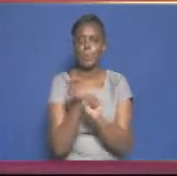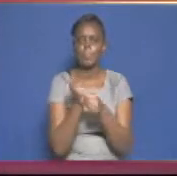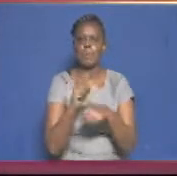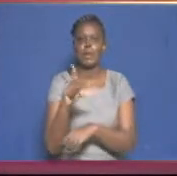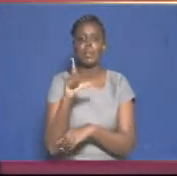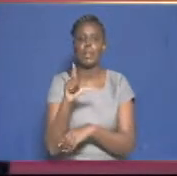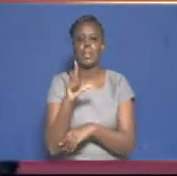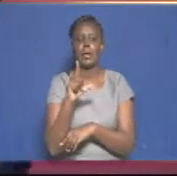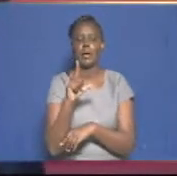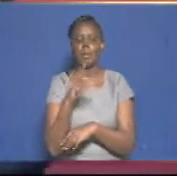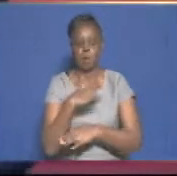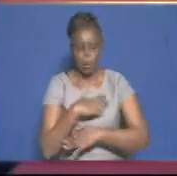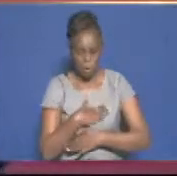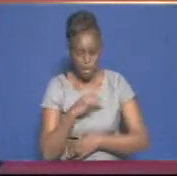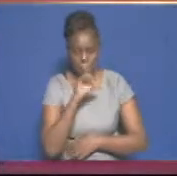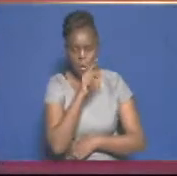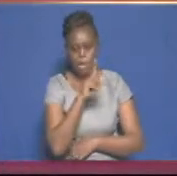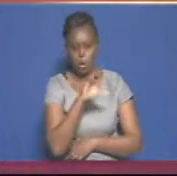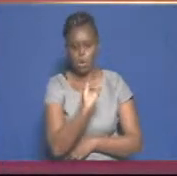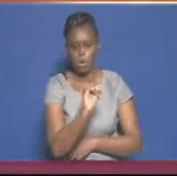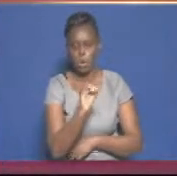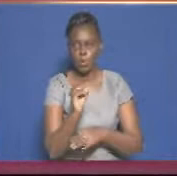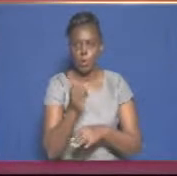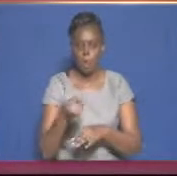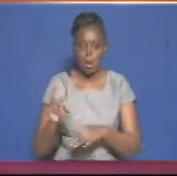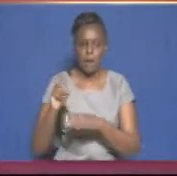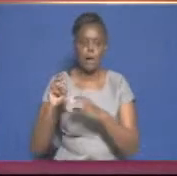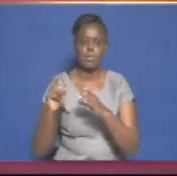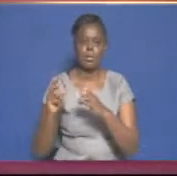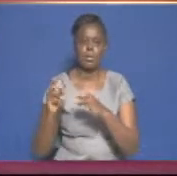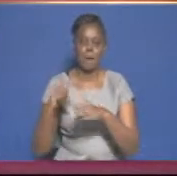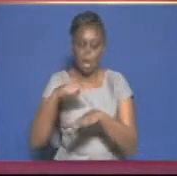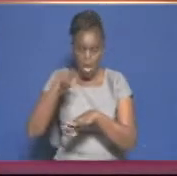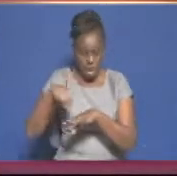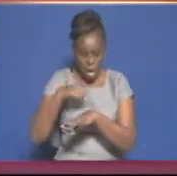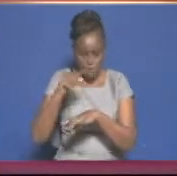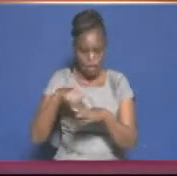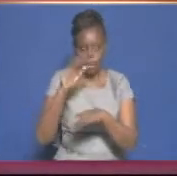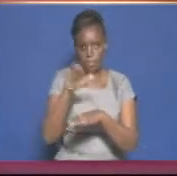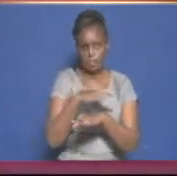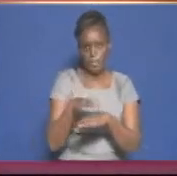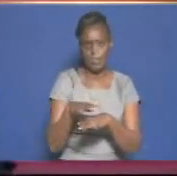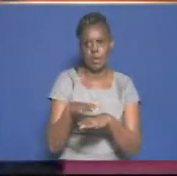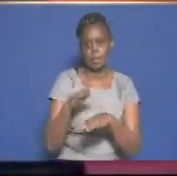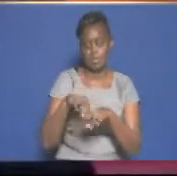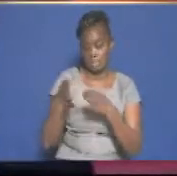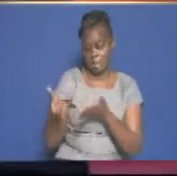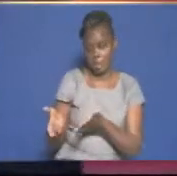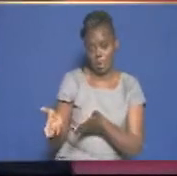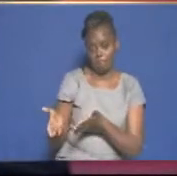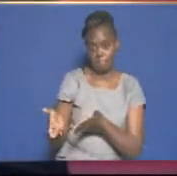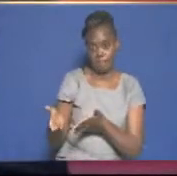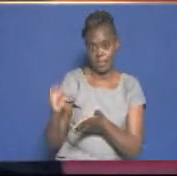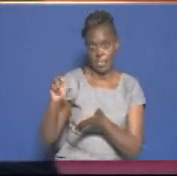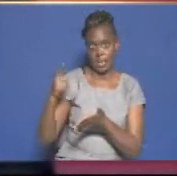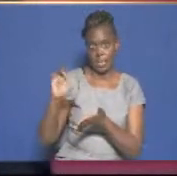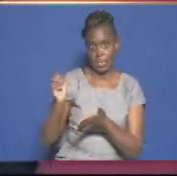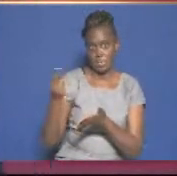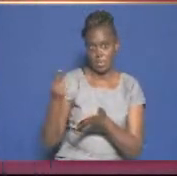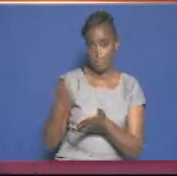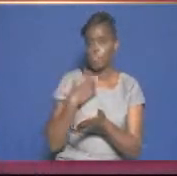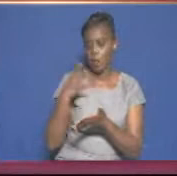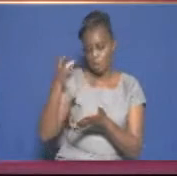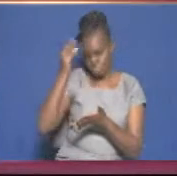Mediwe. And I told him you should increase your contact hours on the floor of the House. And you can see he's seated here, Mr. Speaker. And for you, you want to